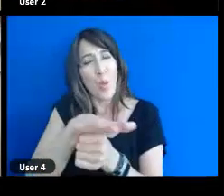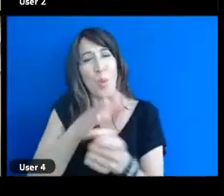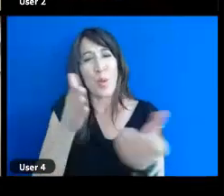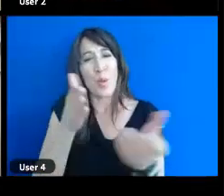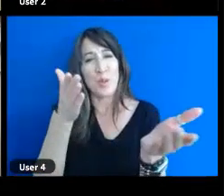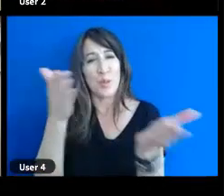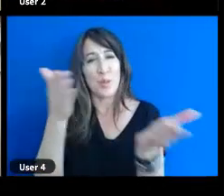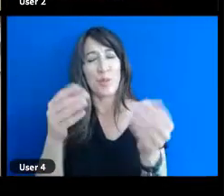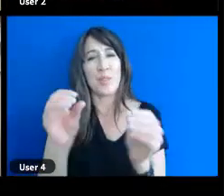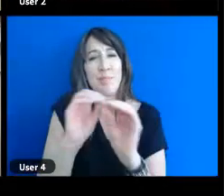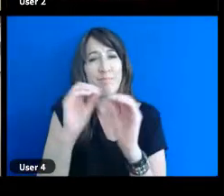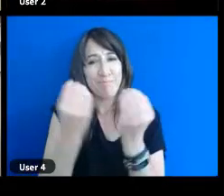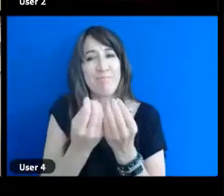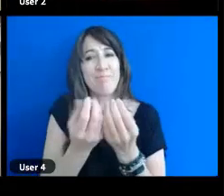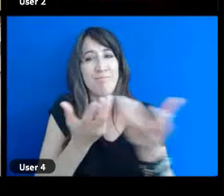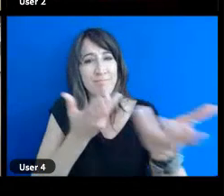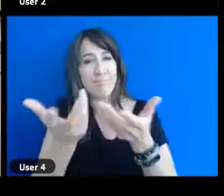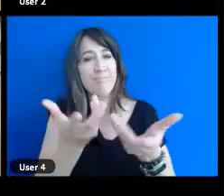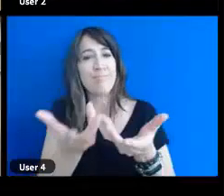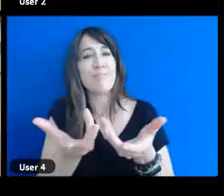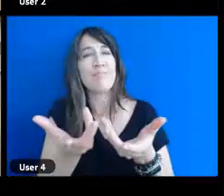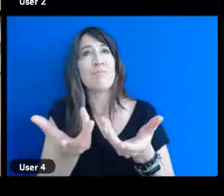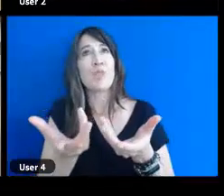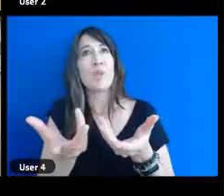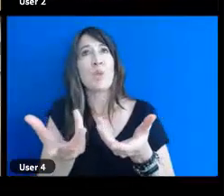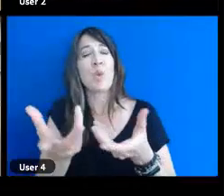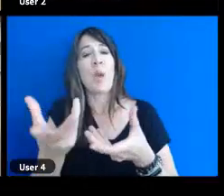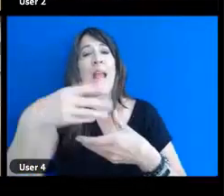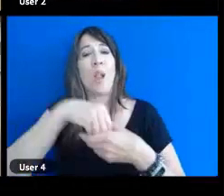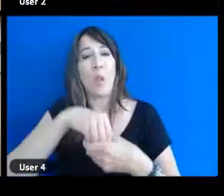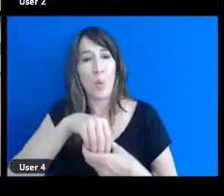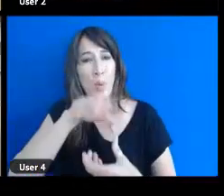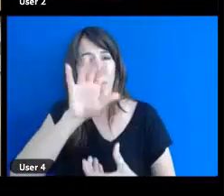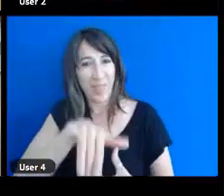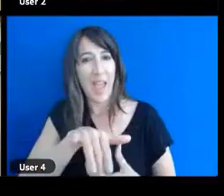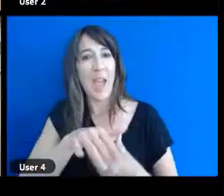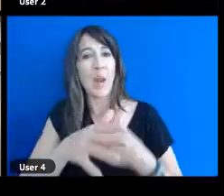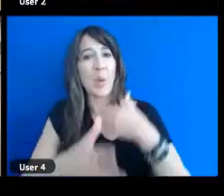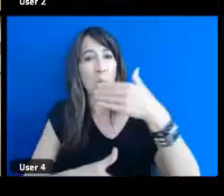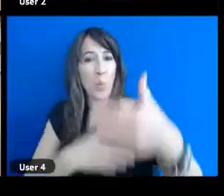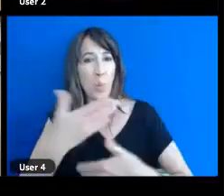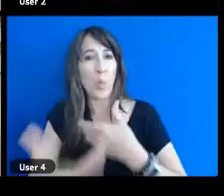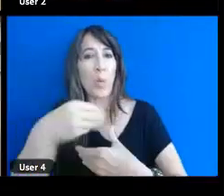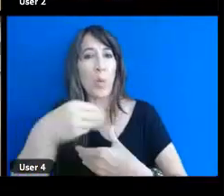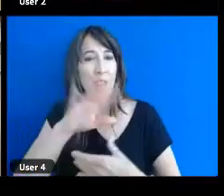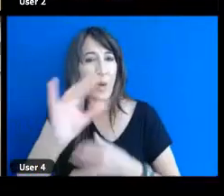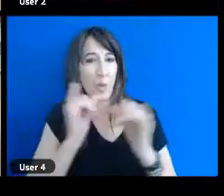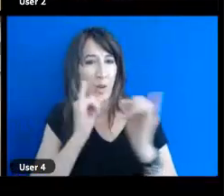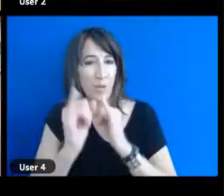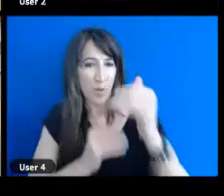and if you've not used it before, I encourage you to work with some of the local service organizations to